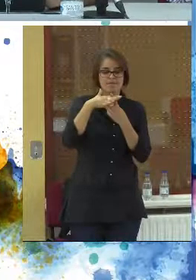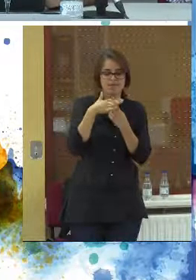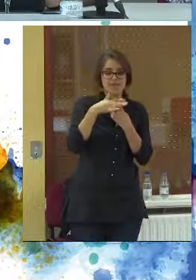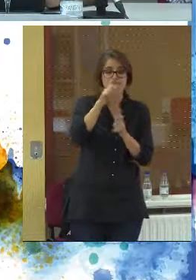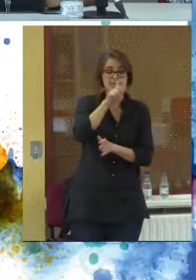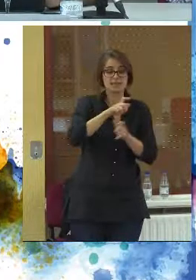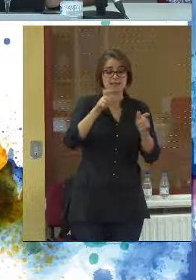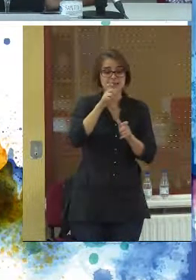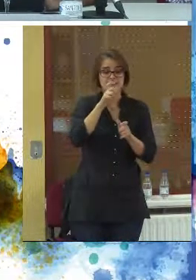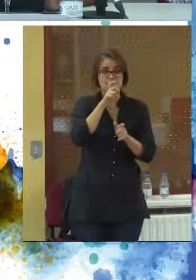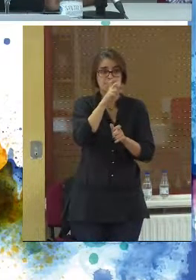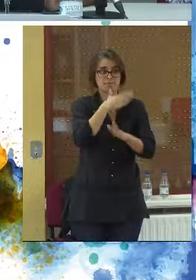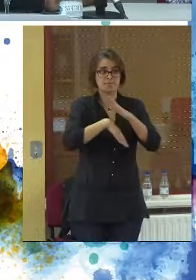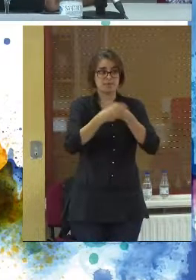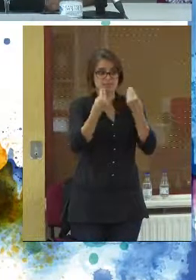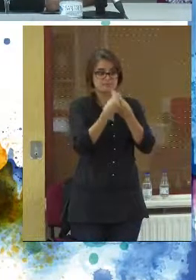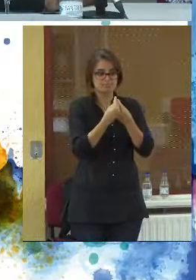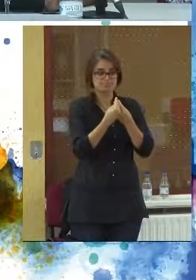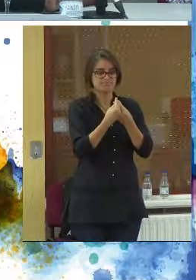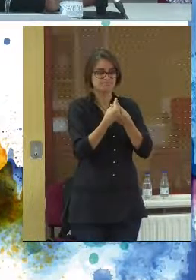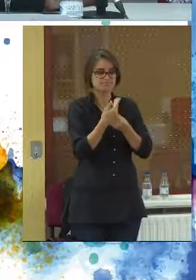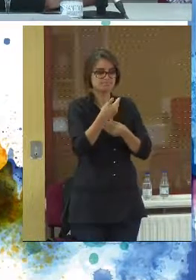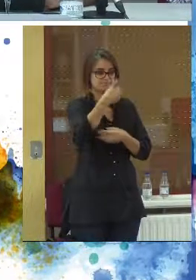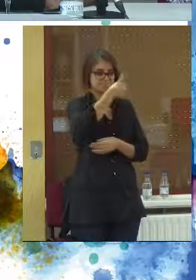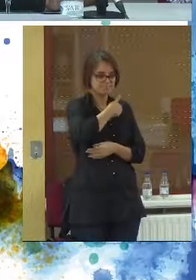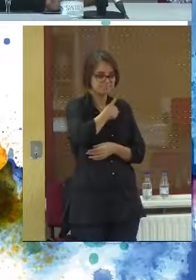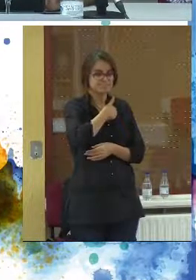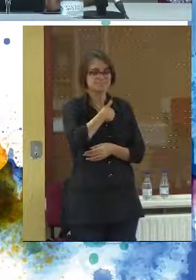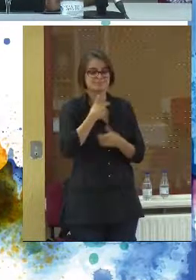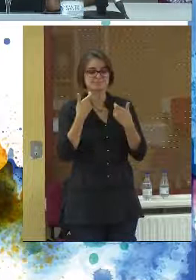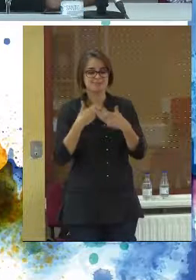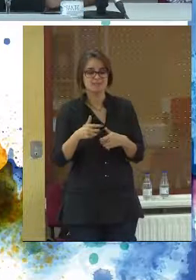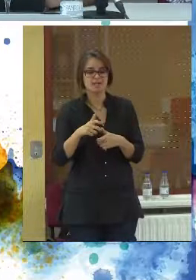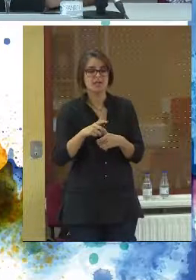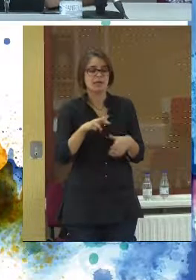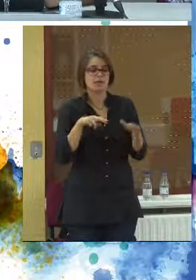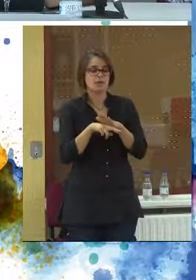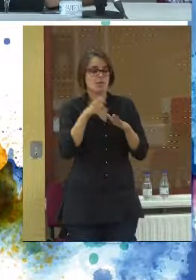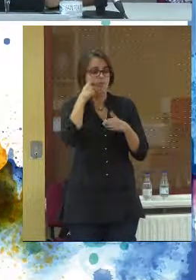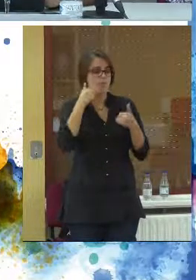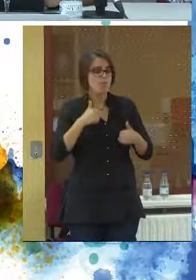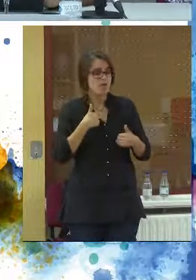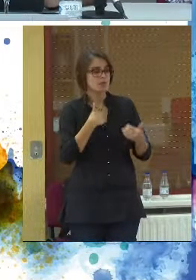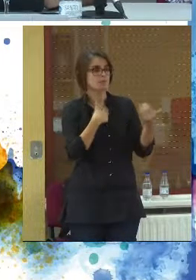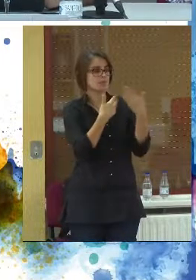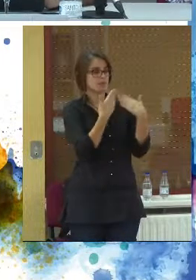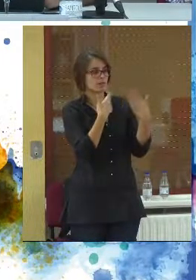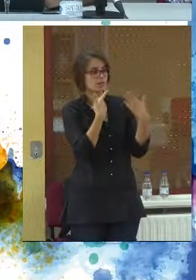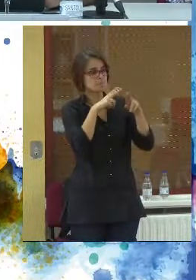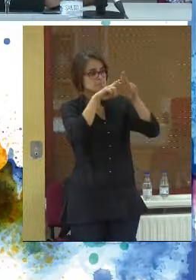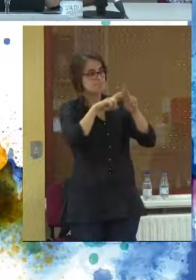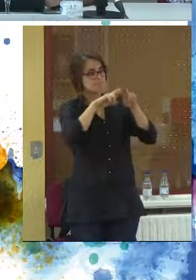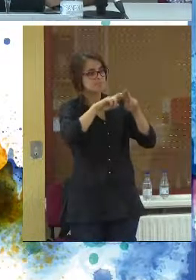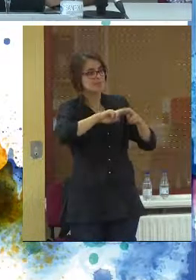to convince people. We had people with disabilities knocking on our door. We would interview them, look at